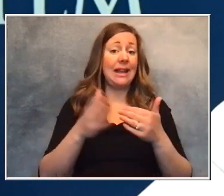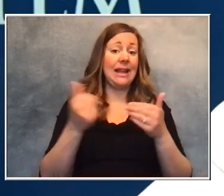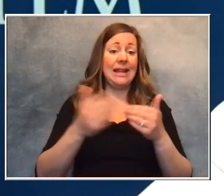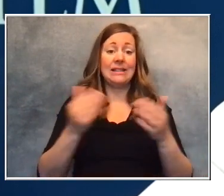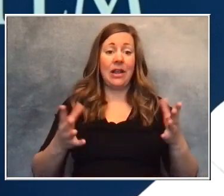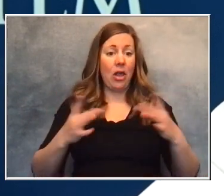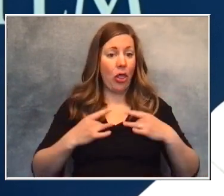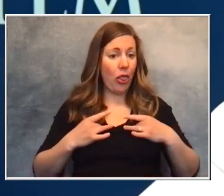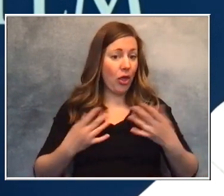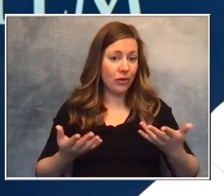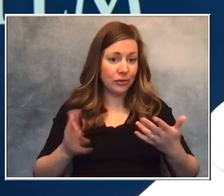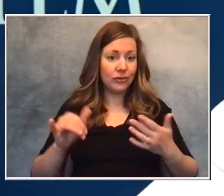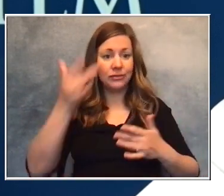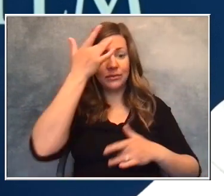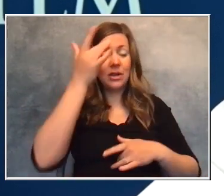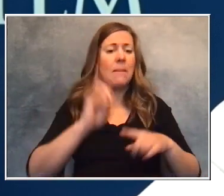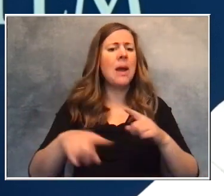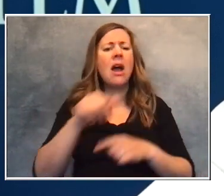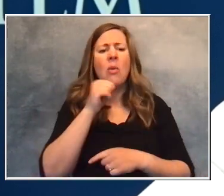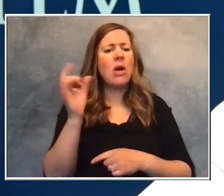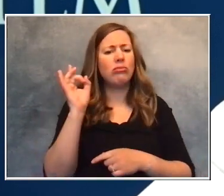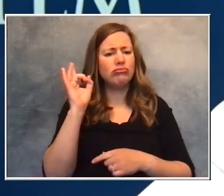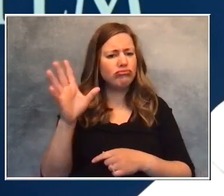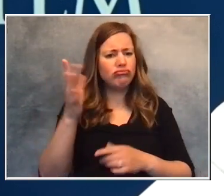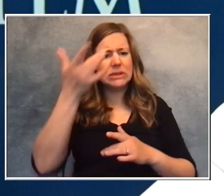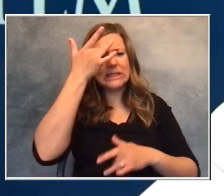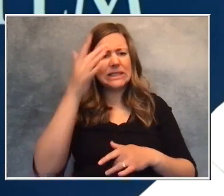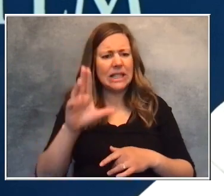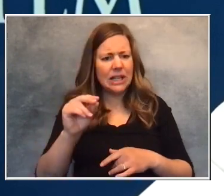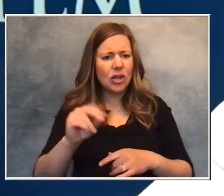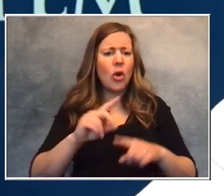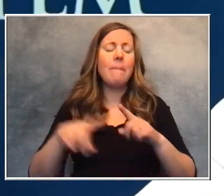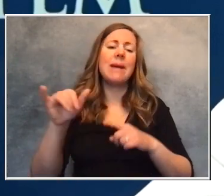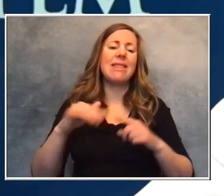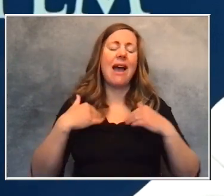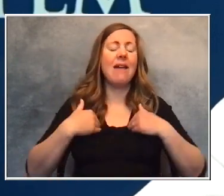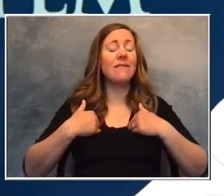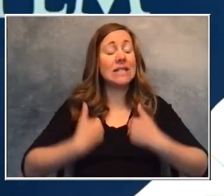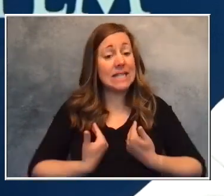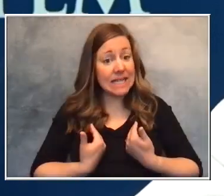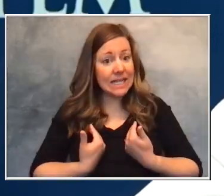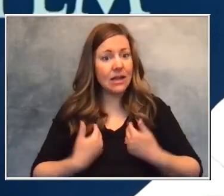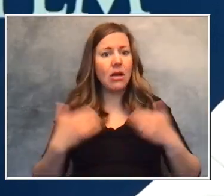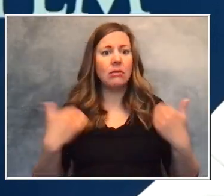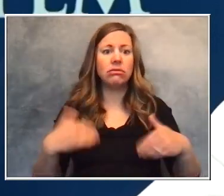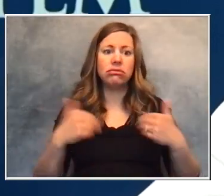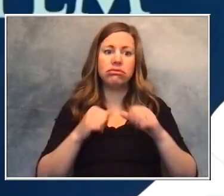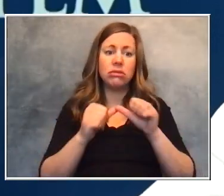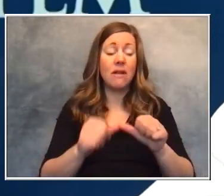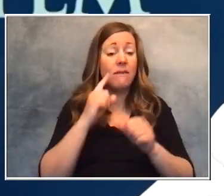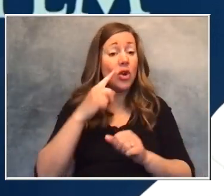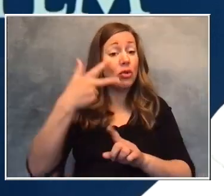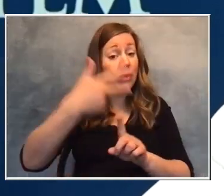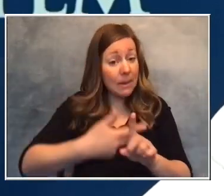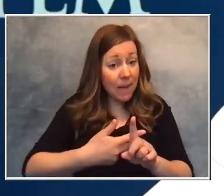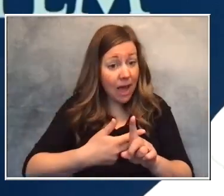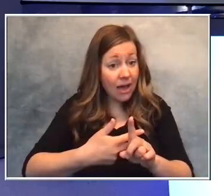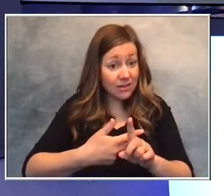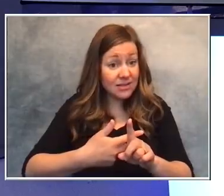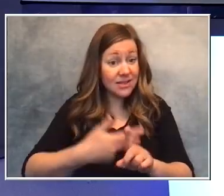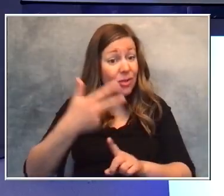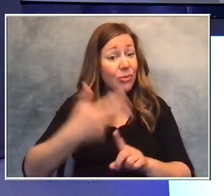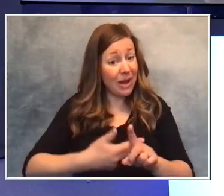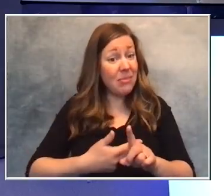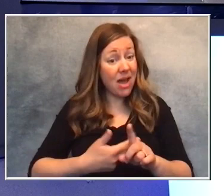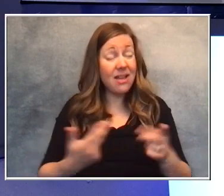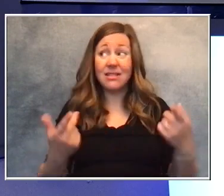and wasn't terribly sick, but that exhaustion, that fatigue lasted for 3 months. These things are real.